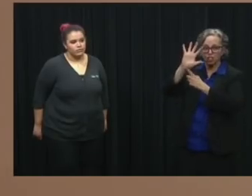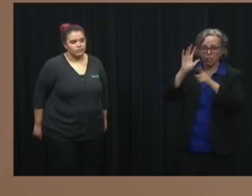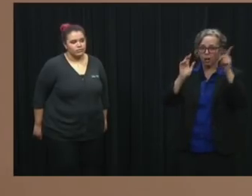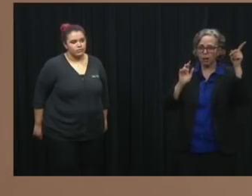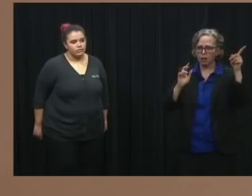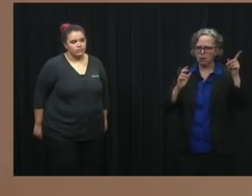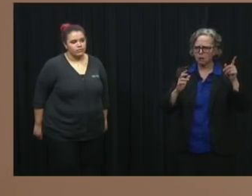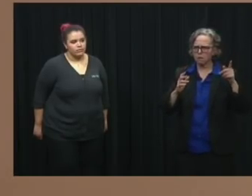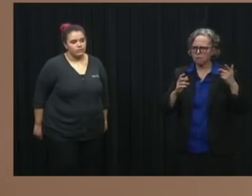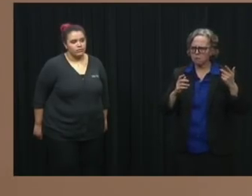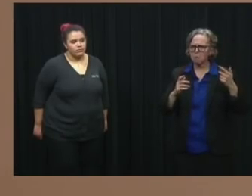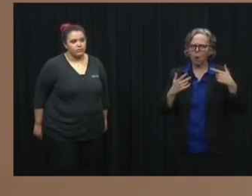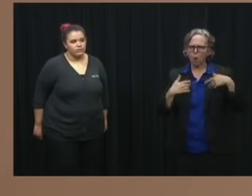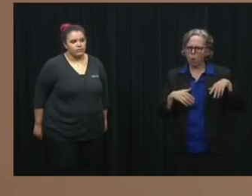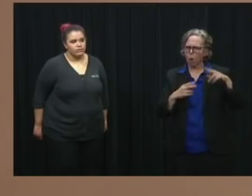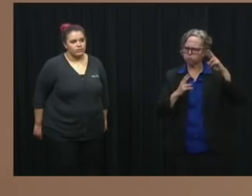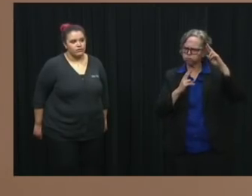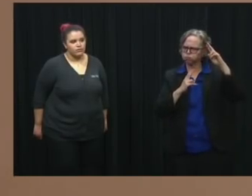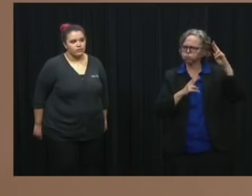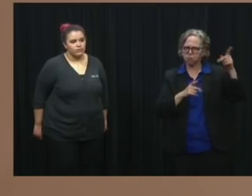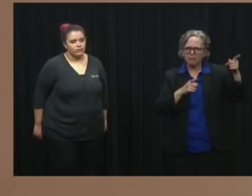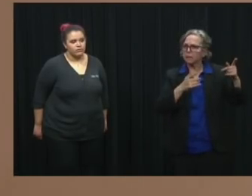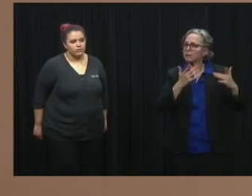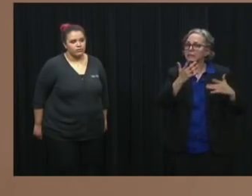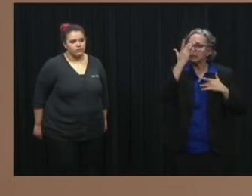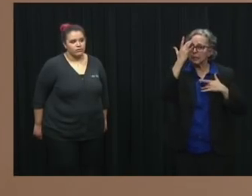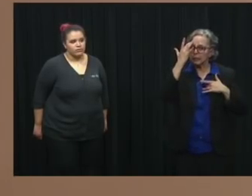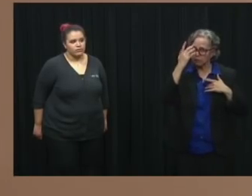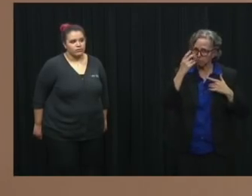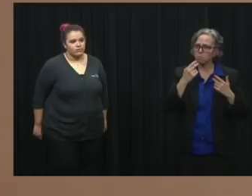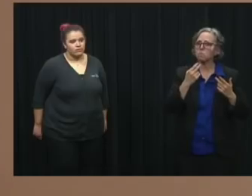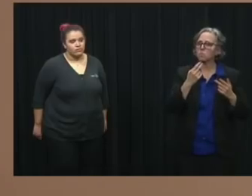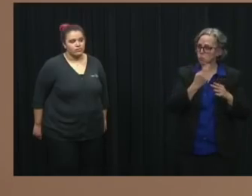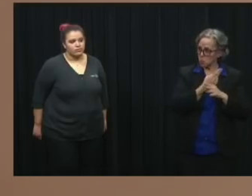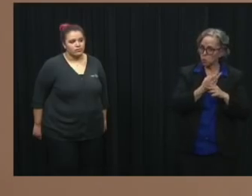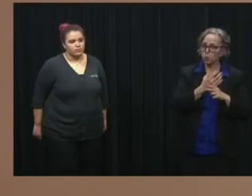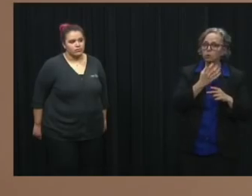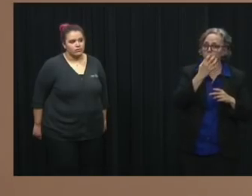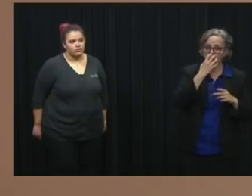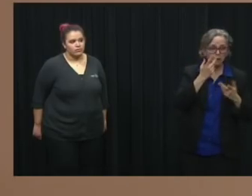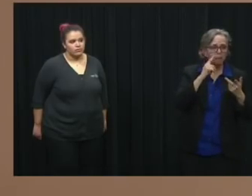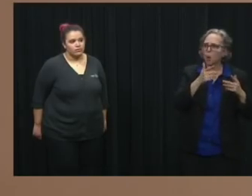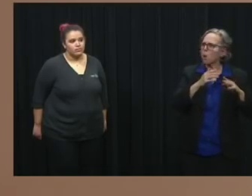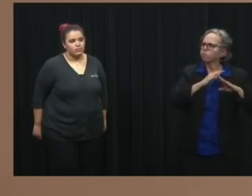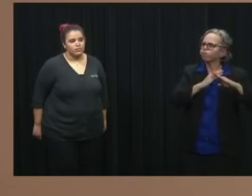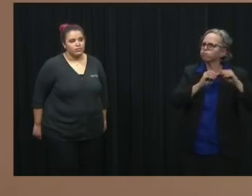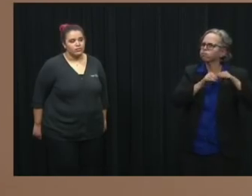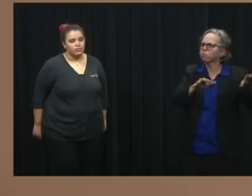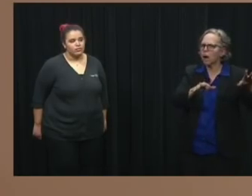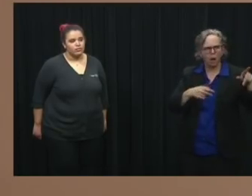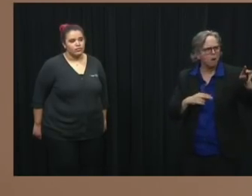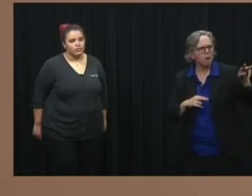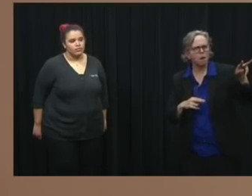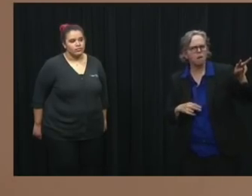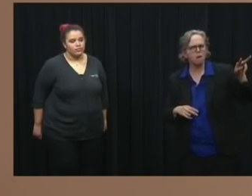when people are sick, they actually wear a mask so that they're not spreading those respiratory droplets. And that